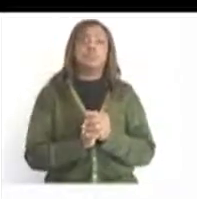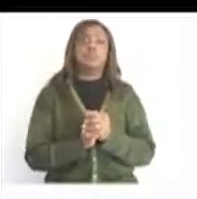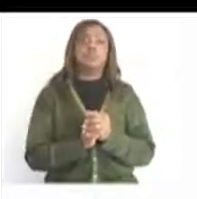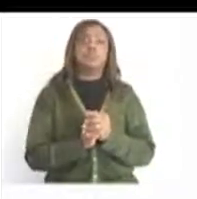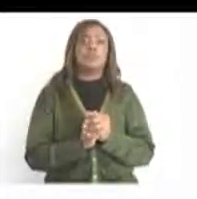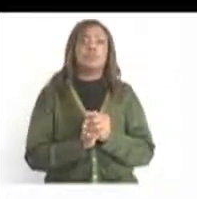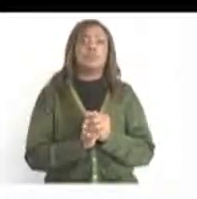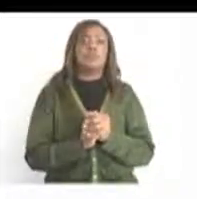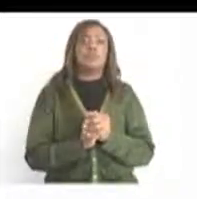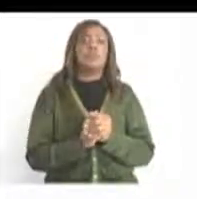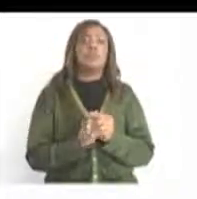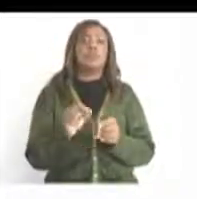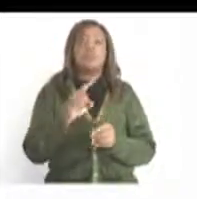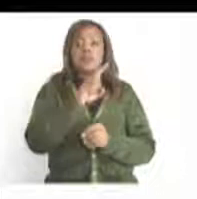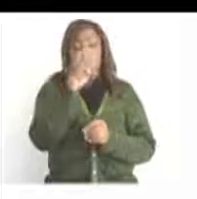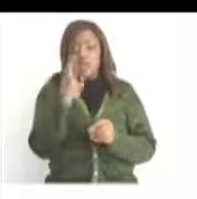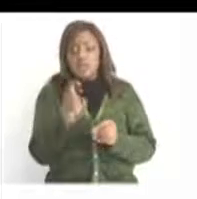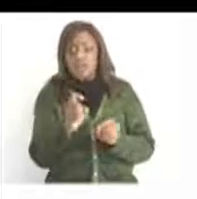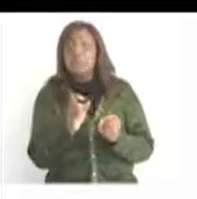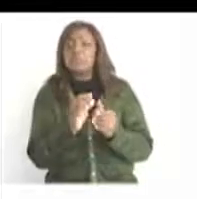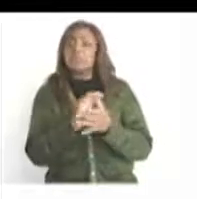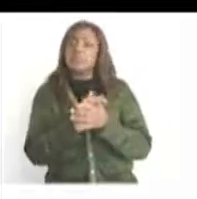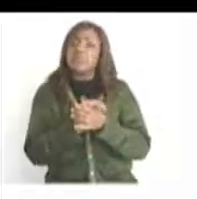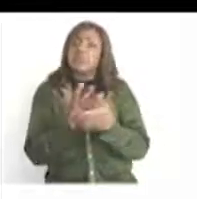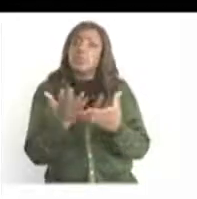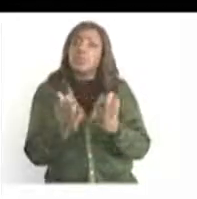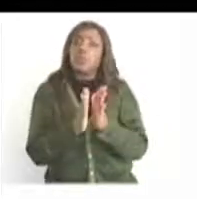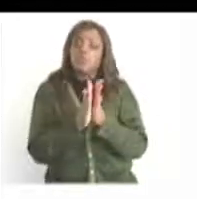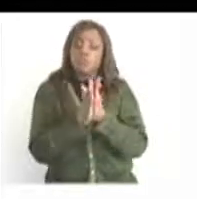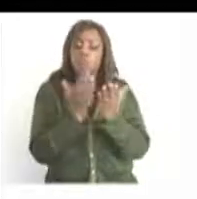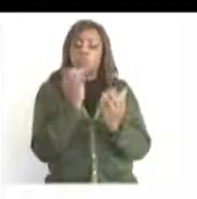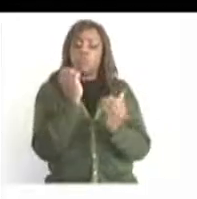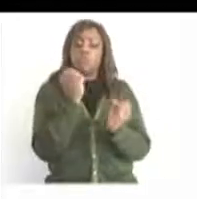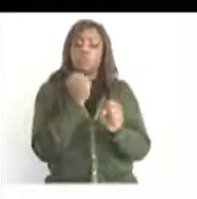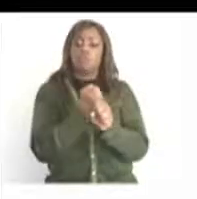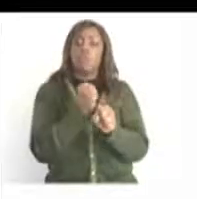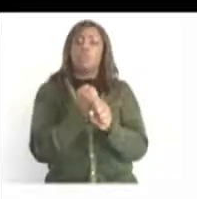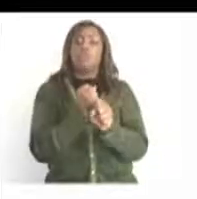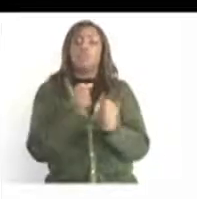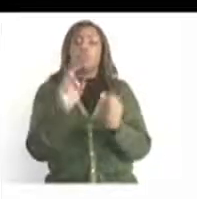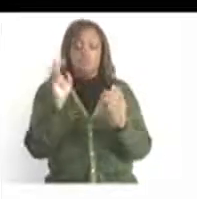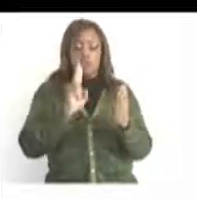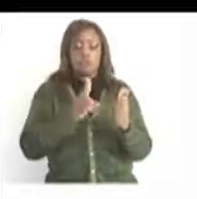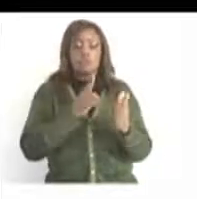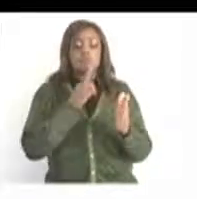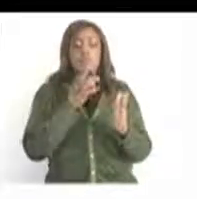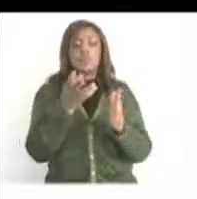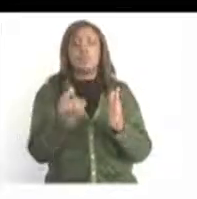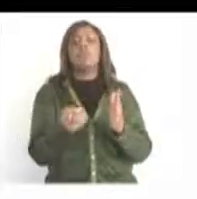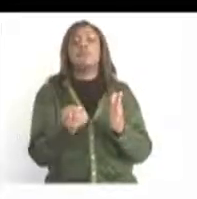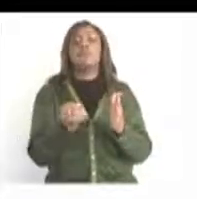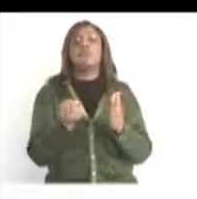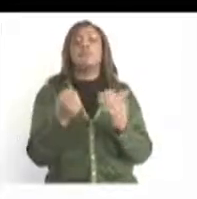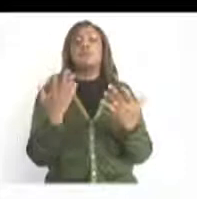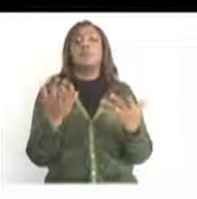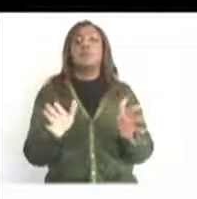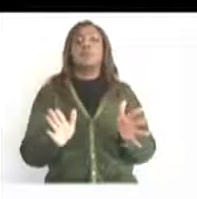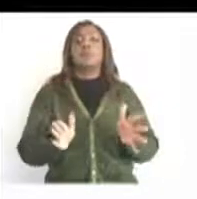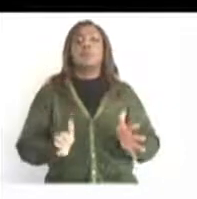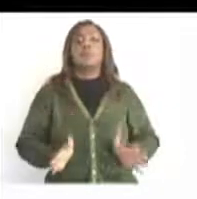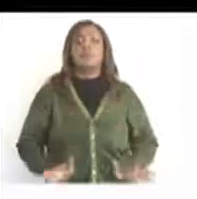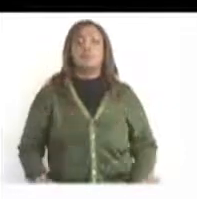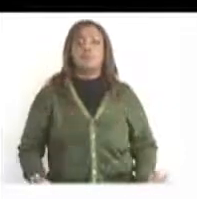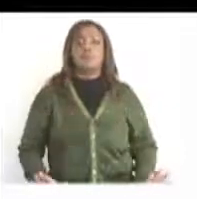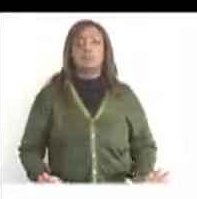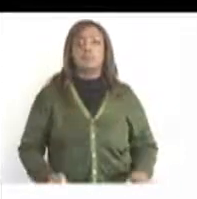you are using at your school, and then you try to see what is that change, and then you just write it down. Good. When you are done with a girl,